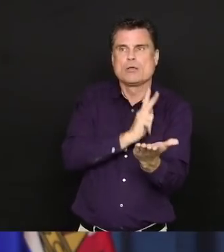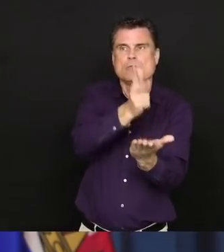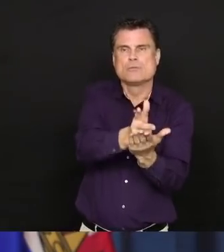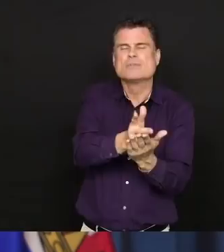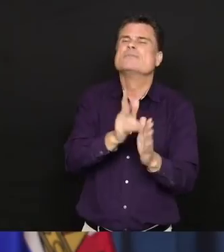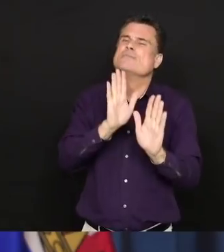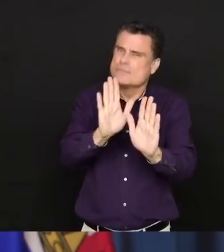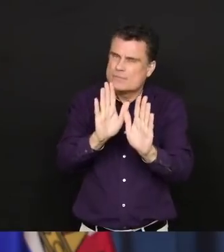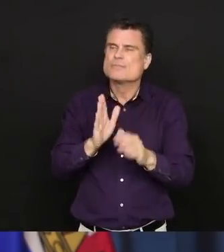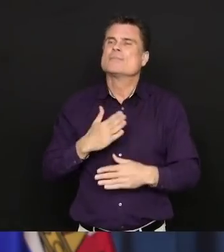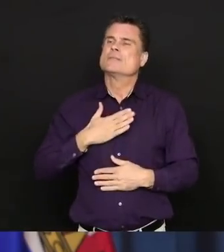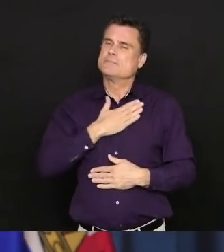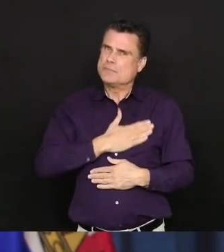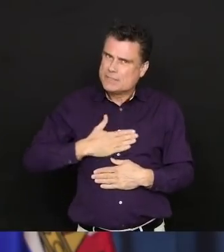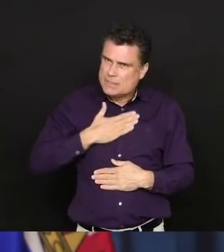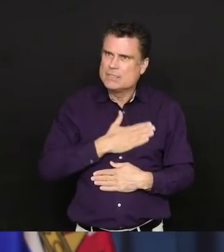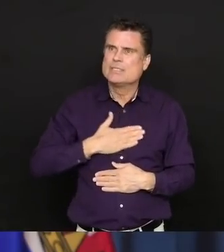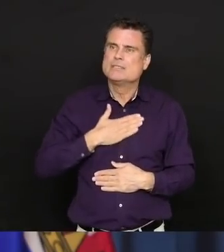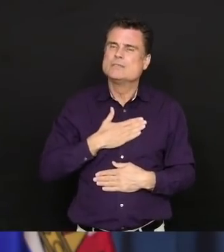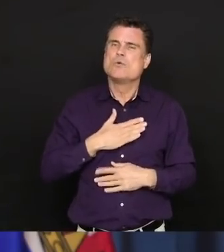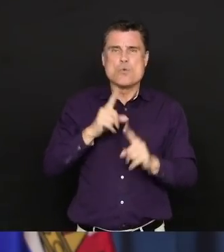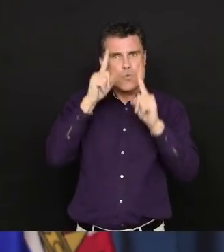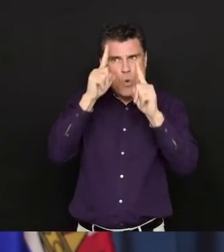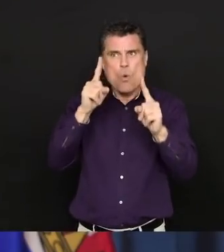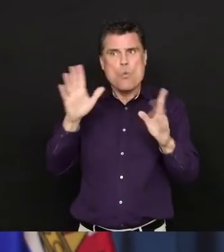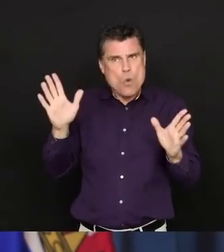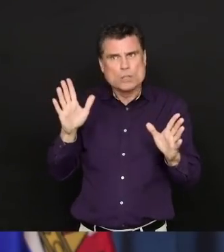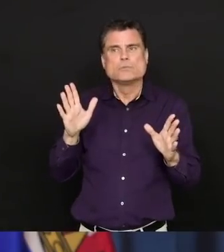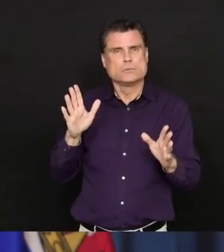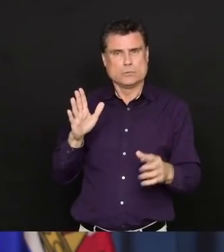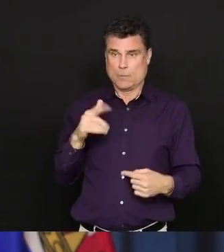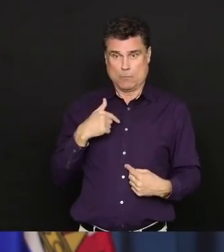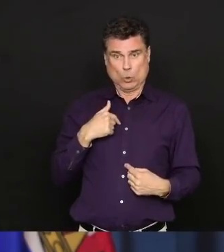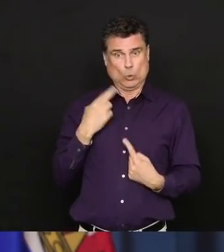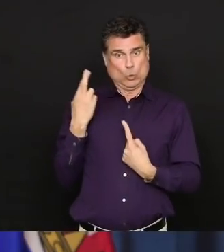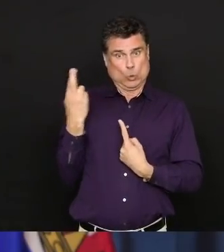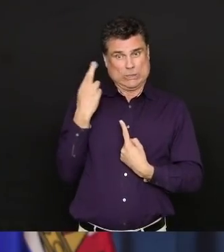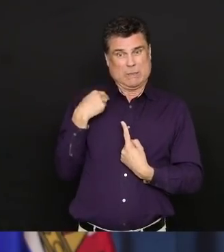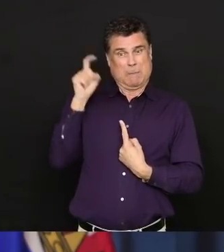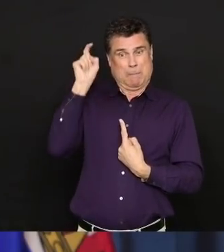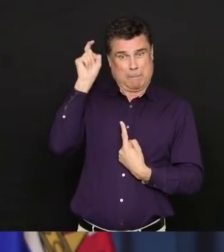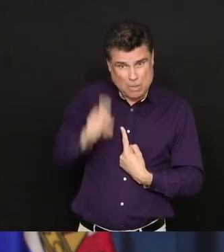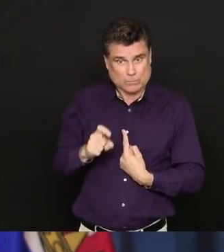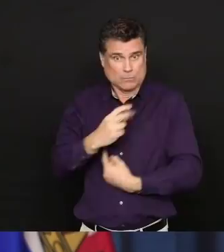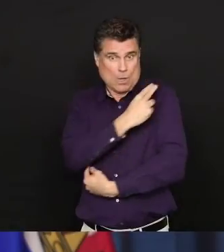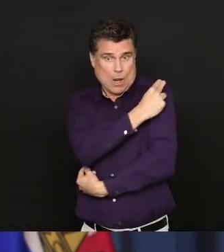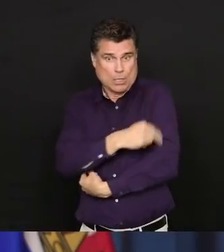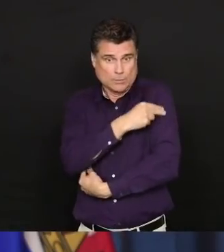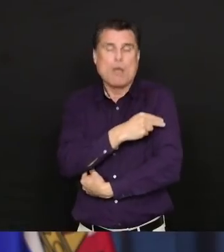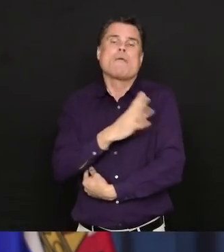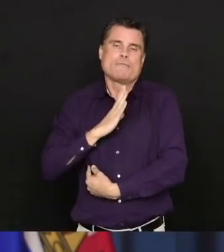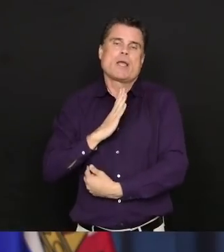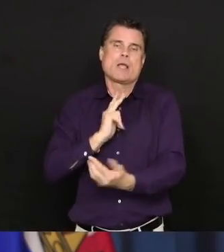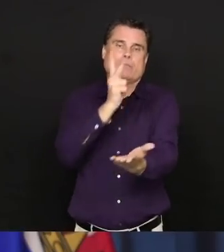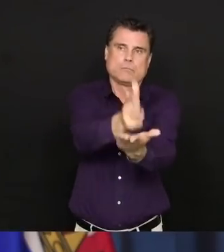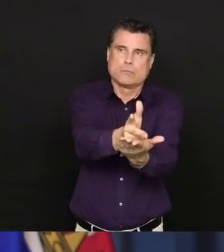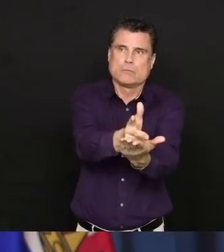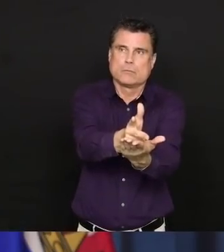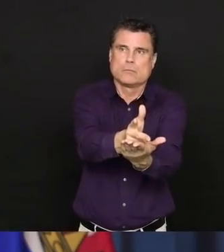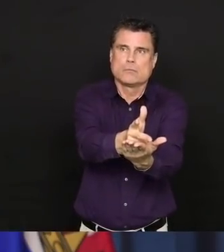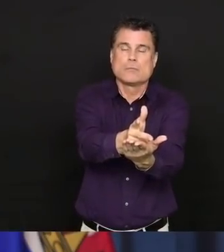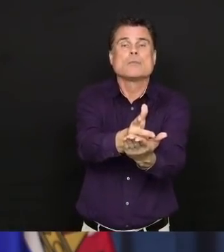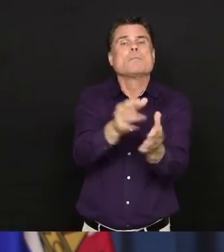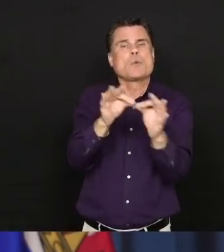does so with legitimate reason, meaning that they're a patient, meaning they're staff, meaning potentially, and in the